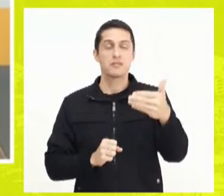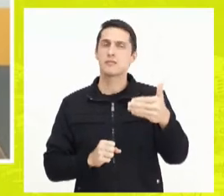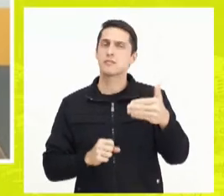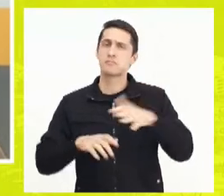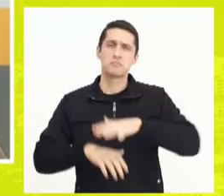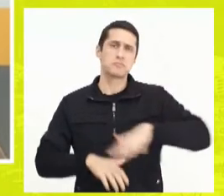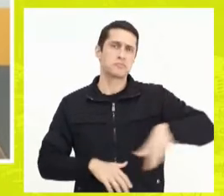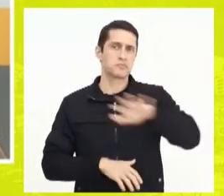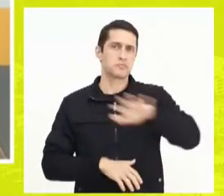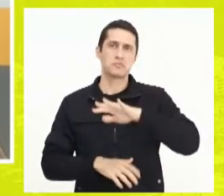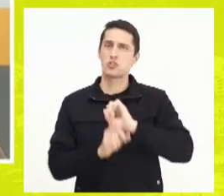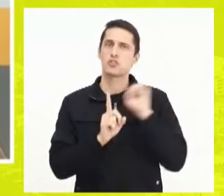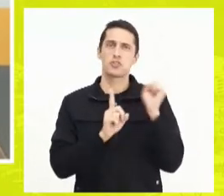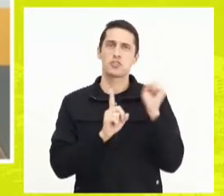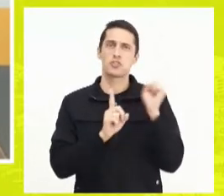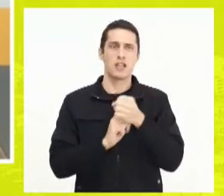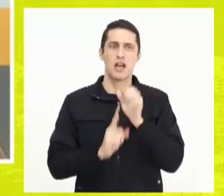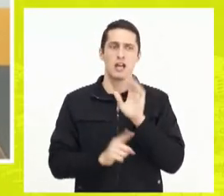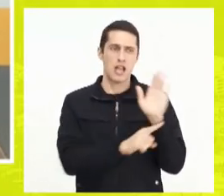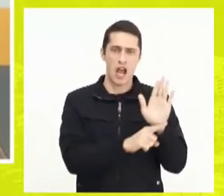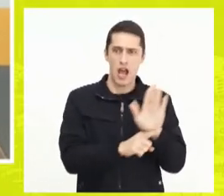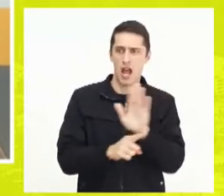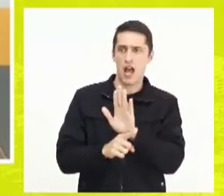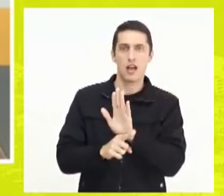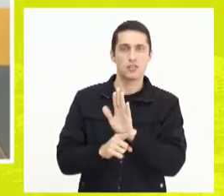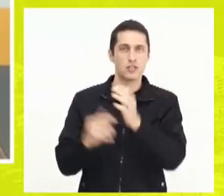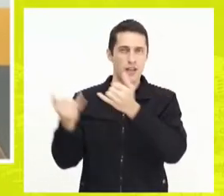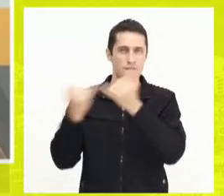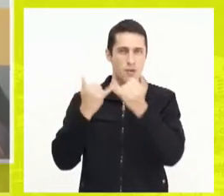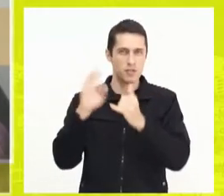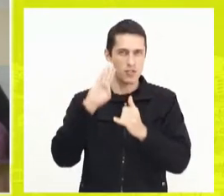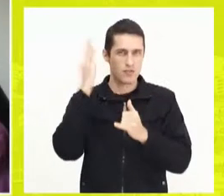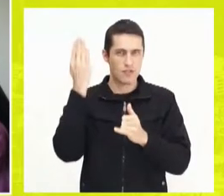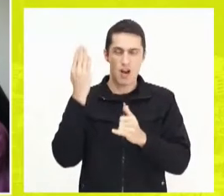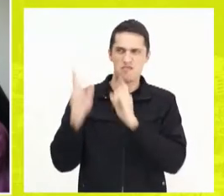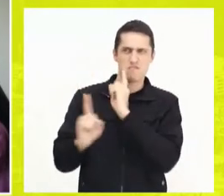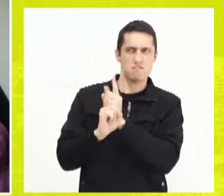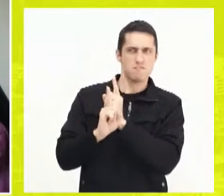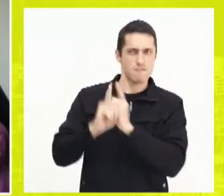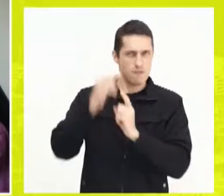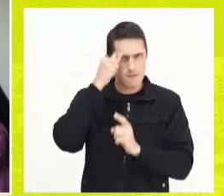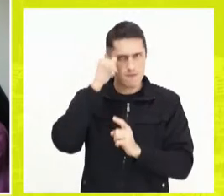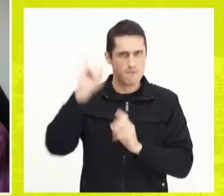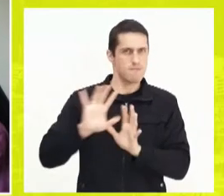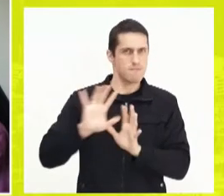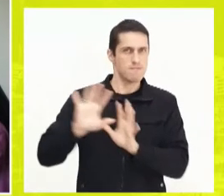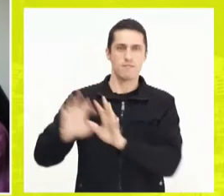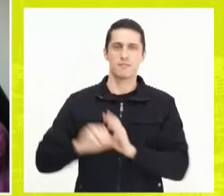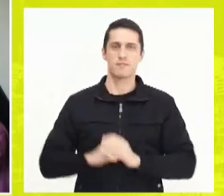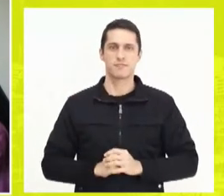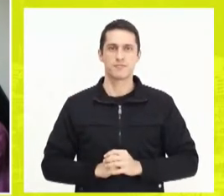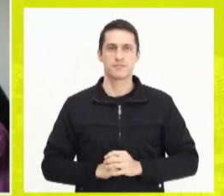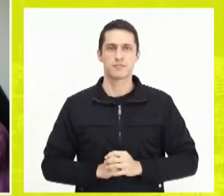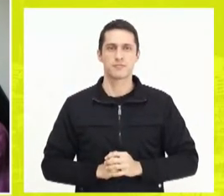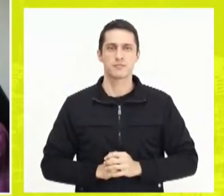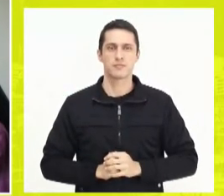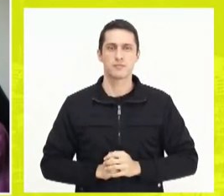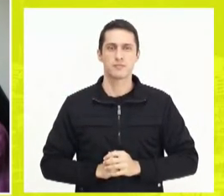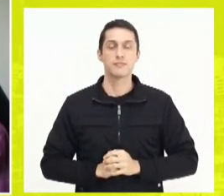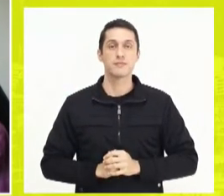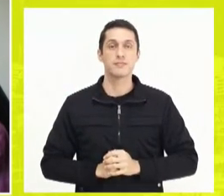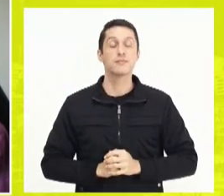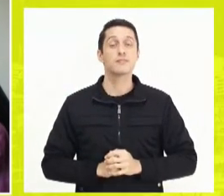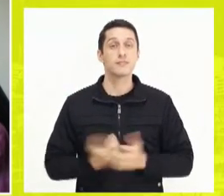future of everyone the suspended as a whole to fight misinformation so to give you a